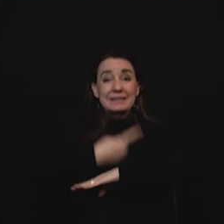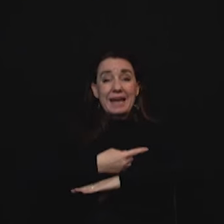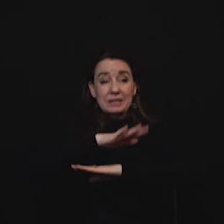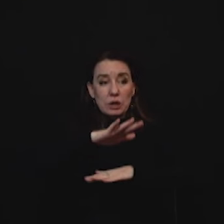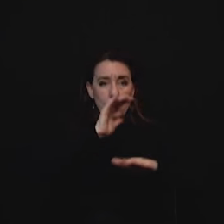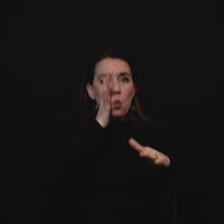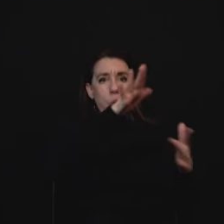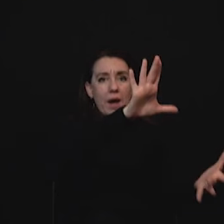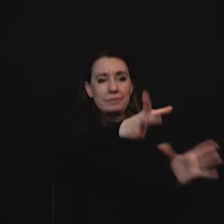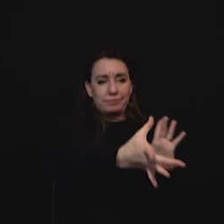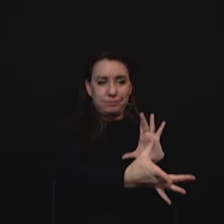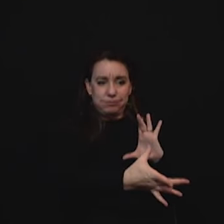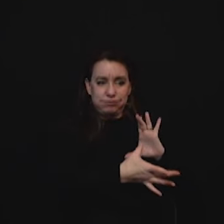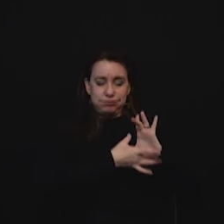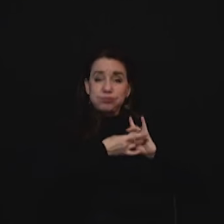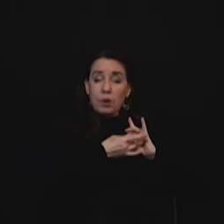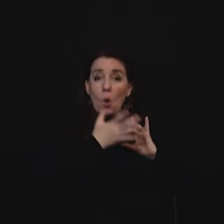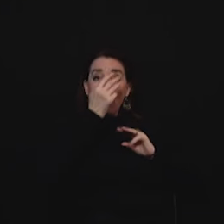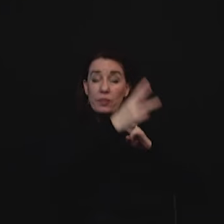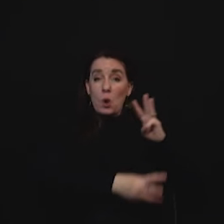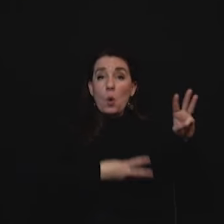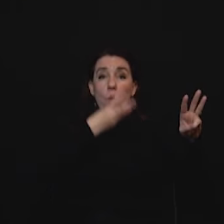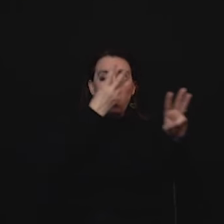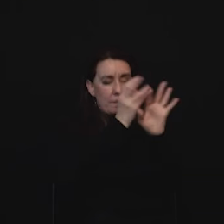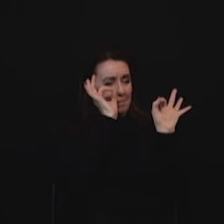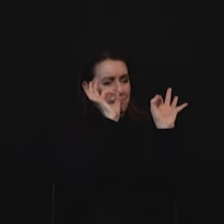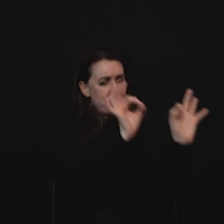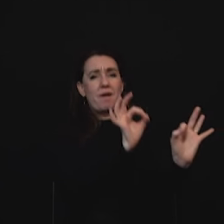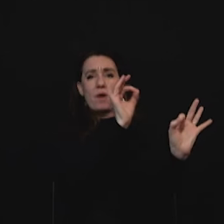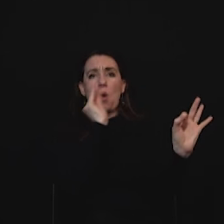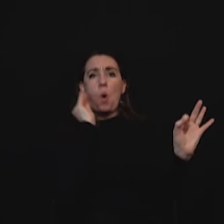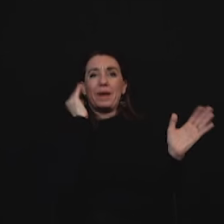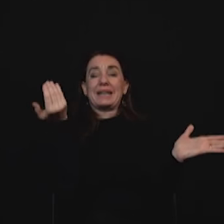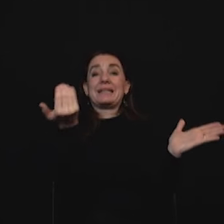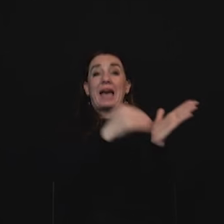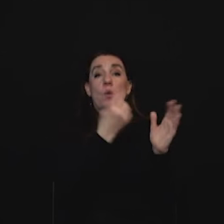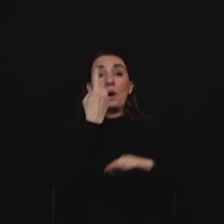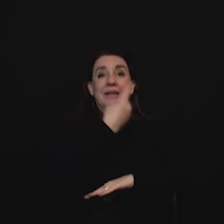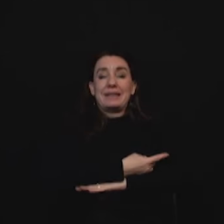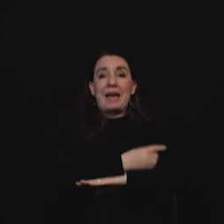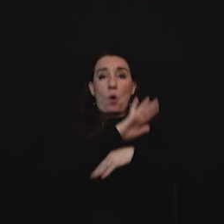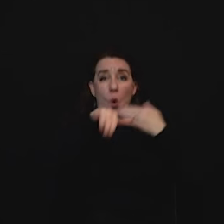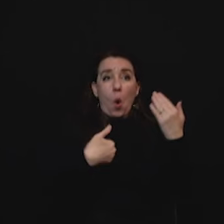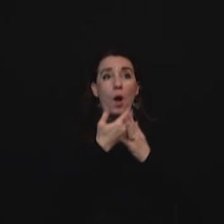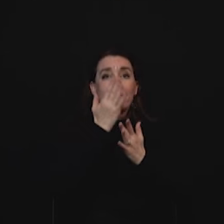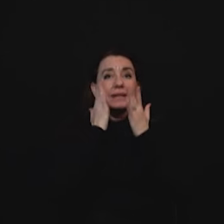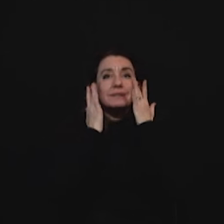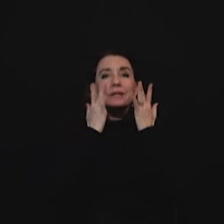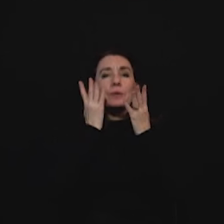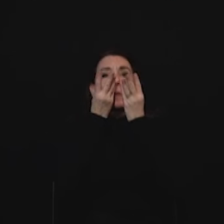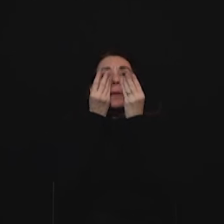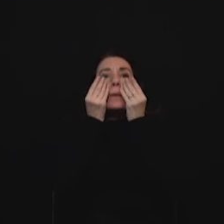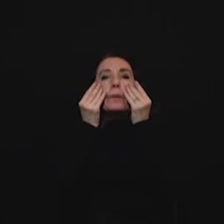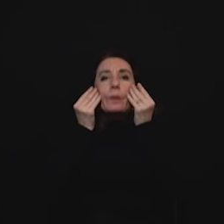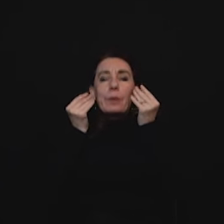children back. One day he would make the world their perfect home again. And one day he would wipe away every tear from their